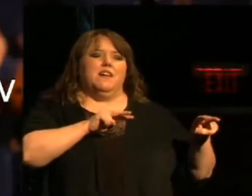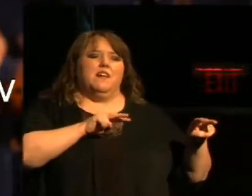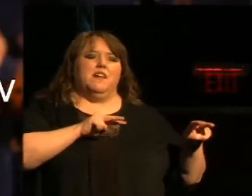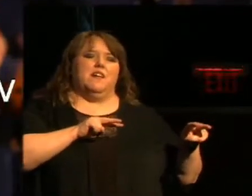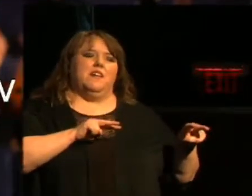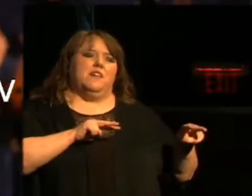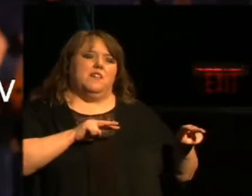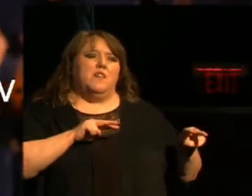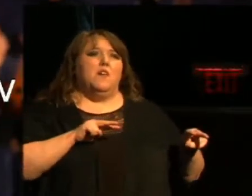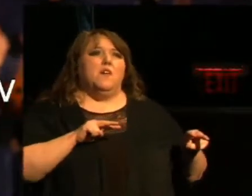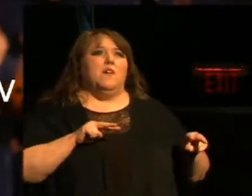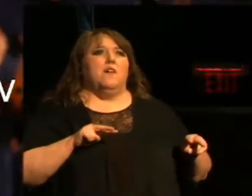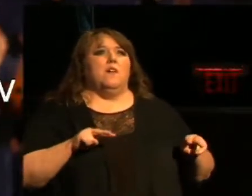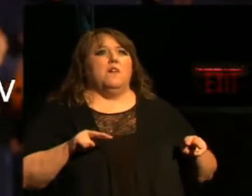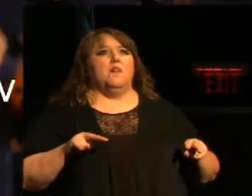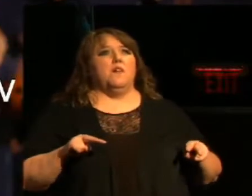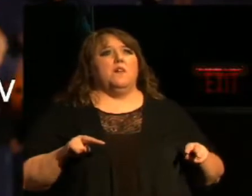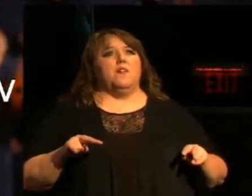That